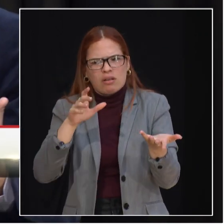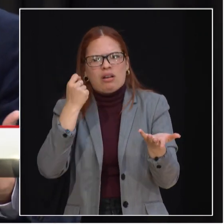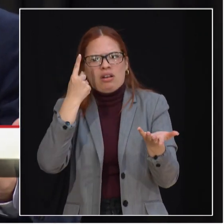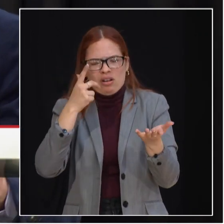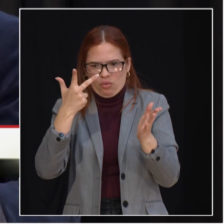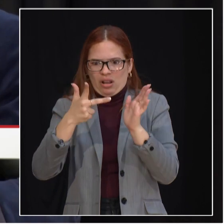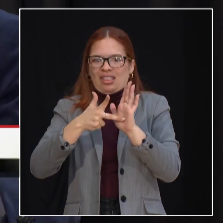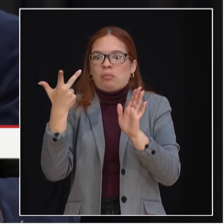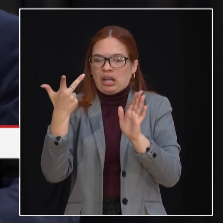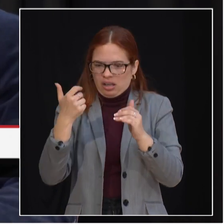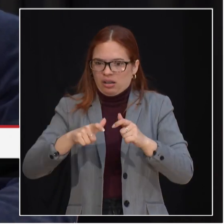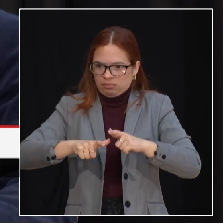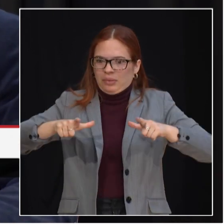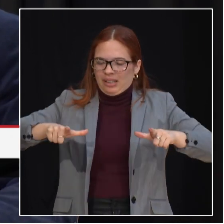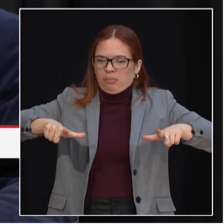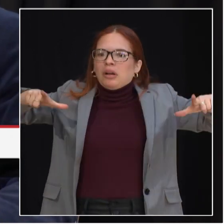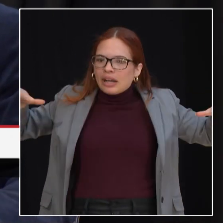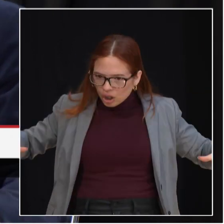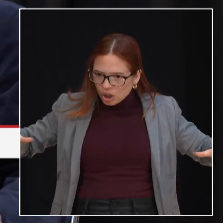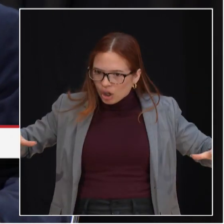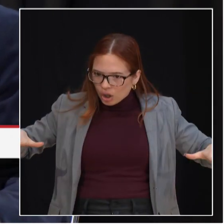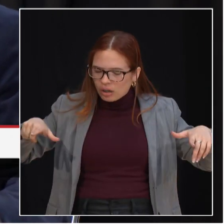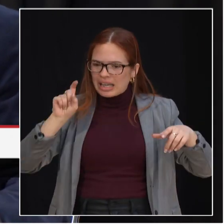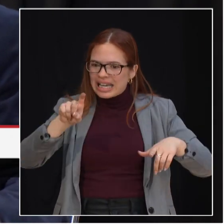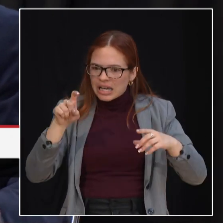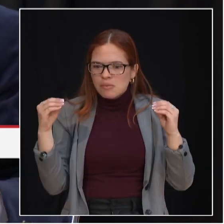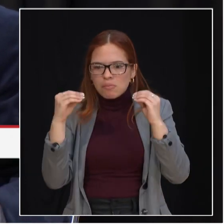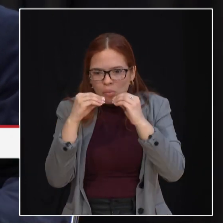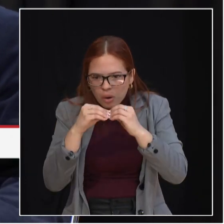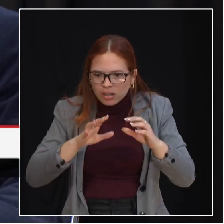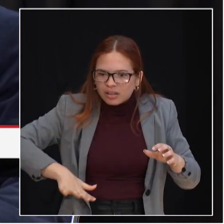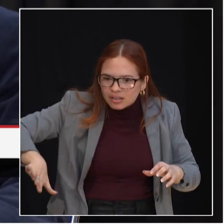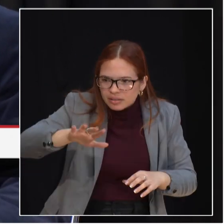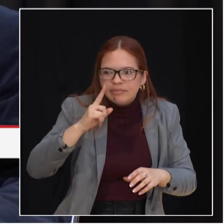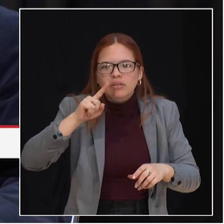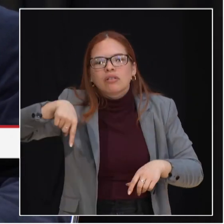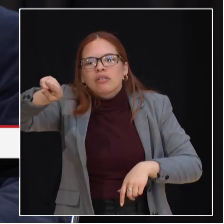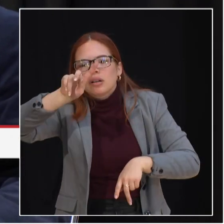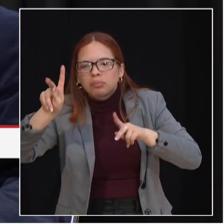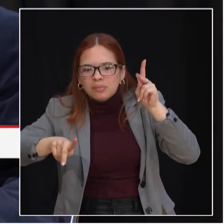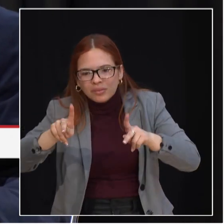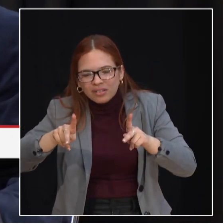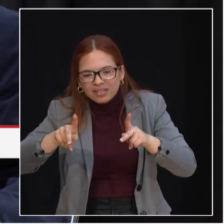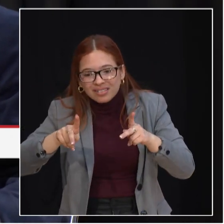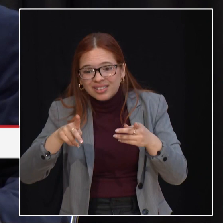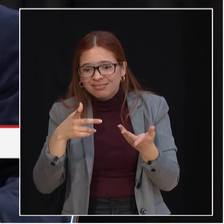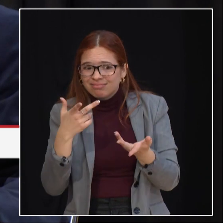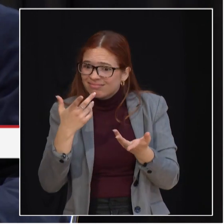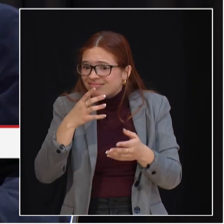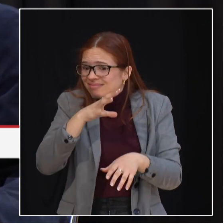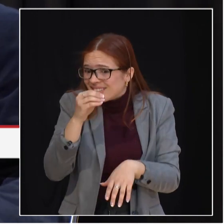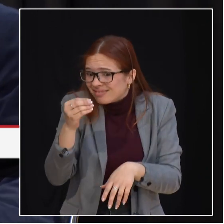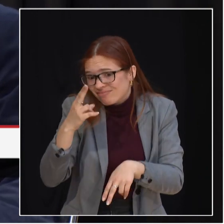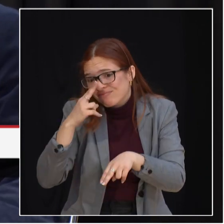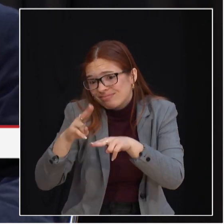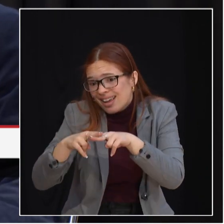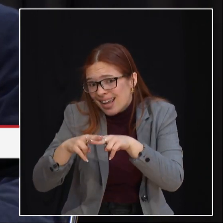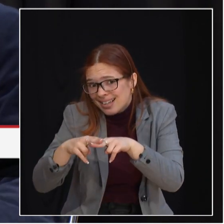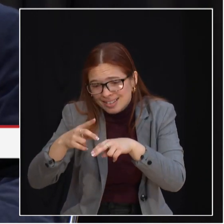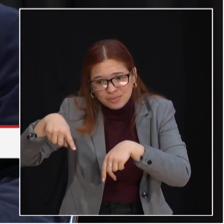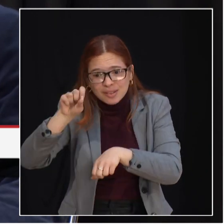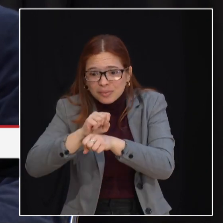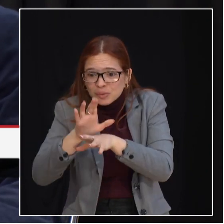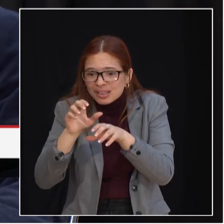to work in the way that people work today, but it's also going to make it a lot more fun for our folks when they come in and make it a more